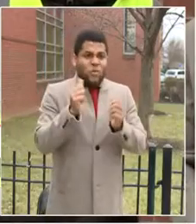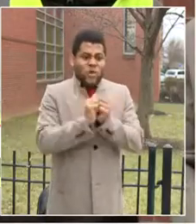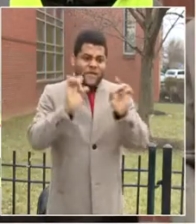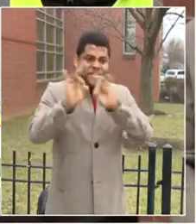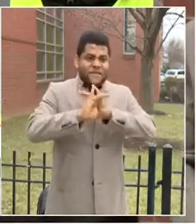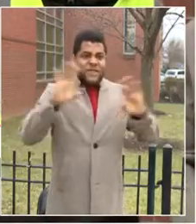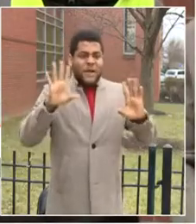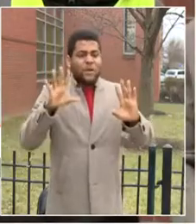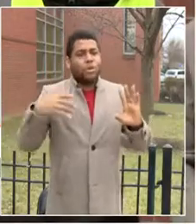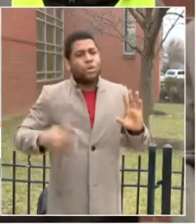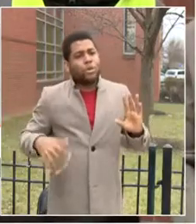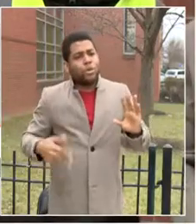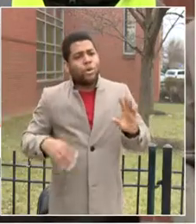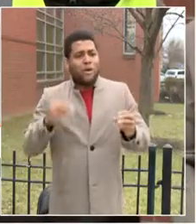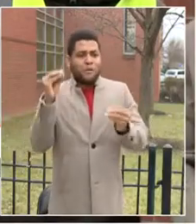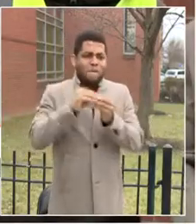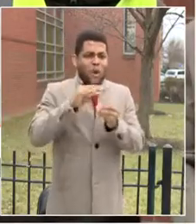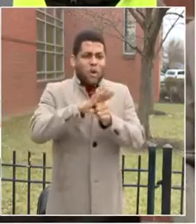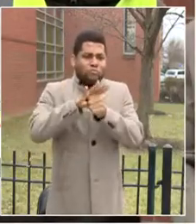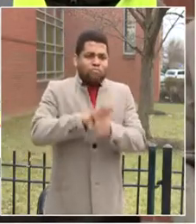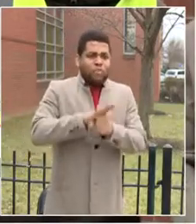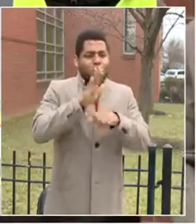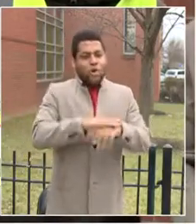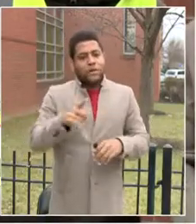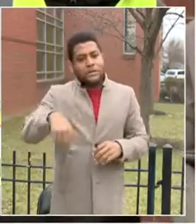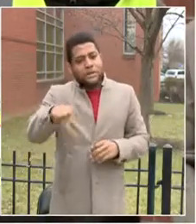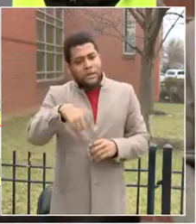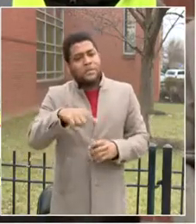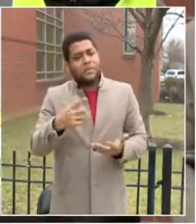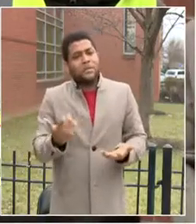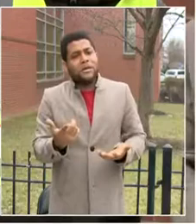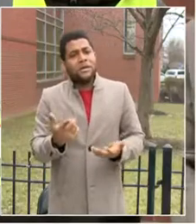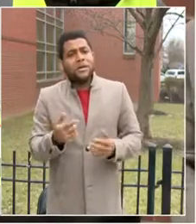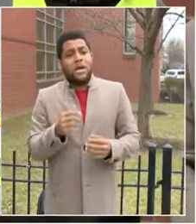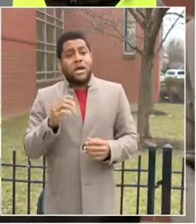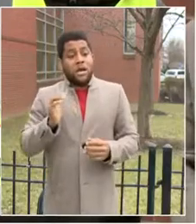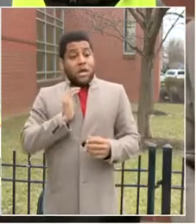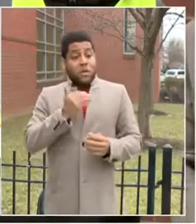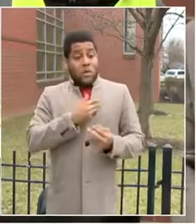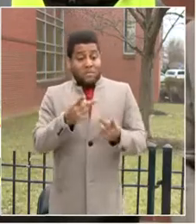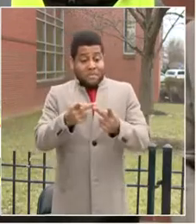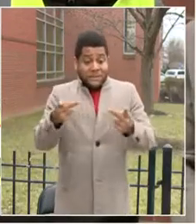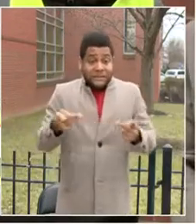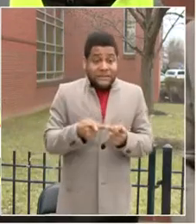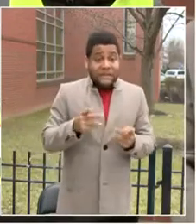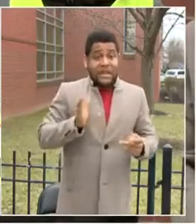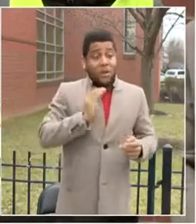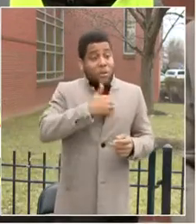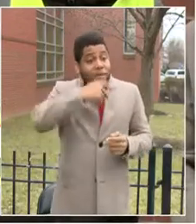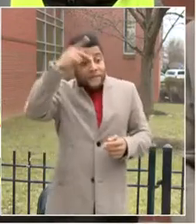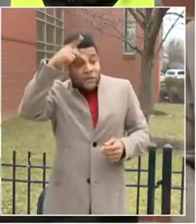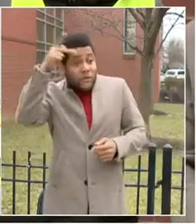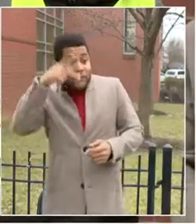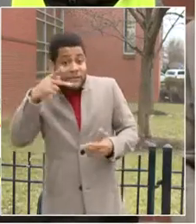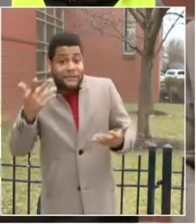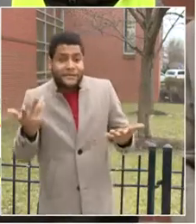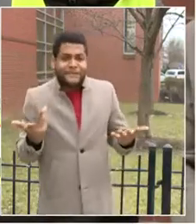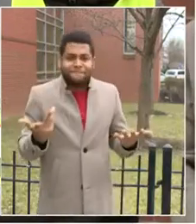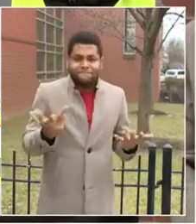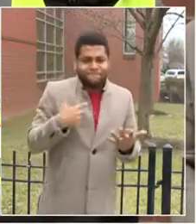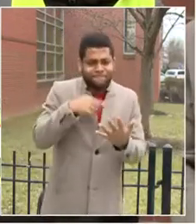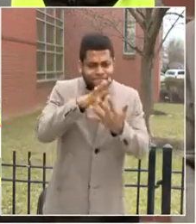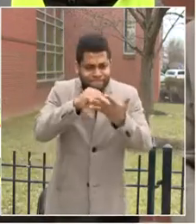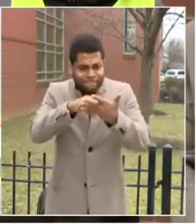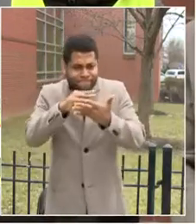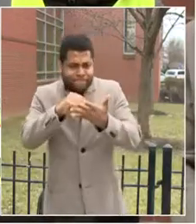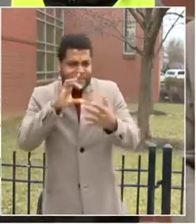been even more strained. Our position and philosophy in the things that we have learned about violence